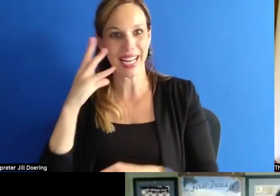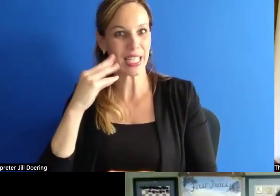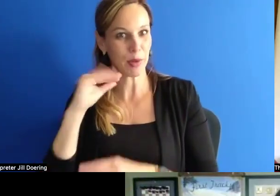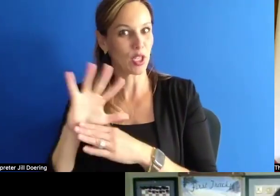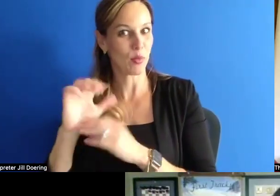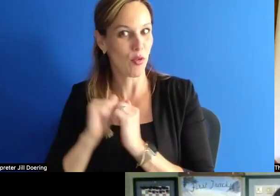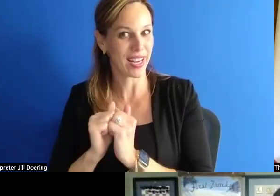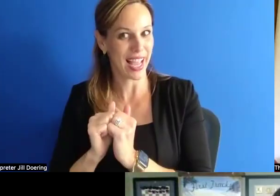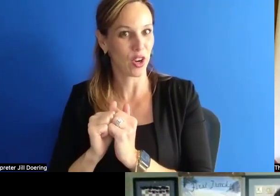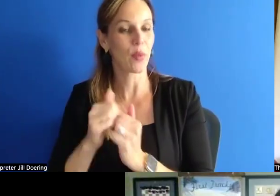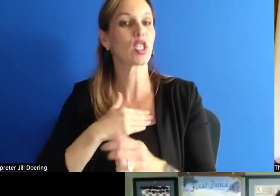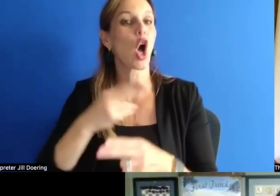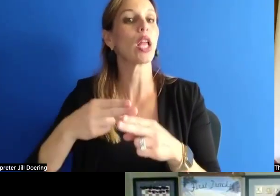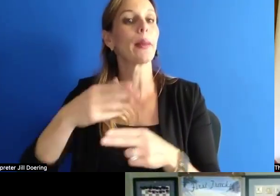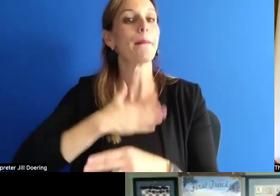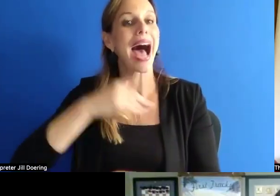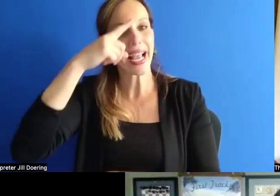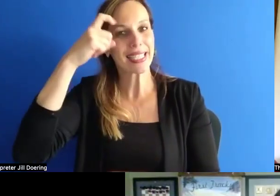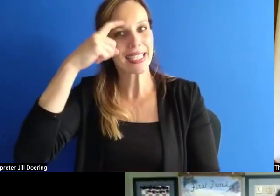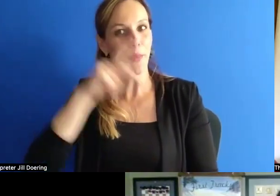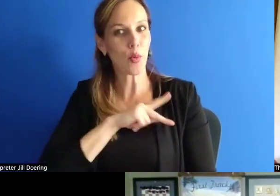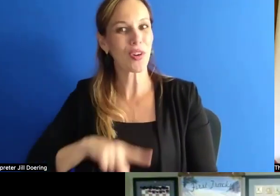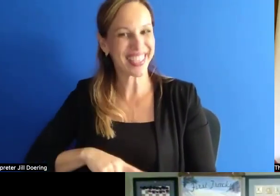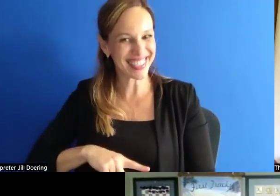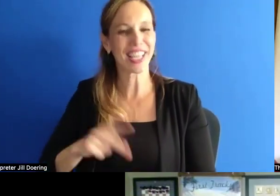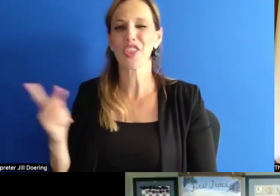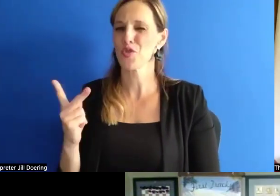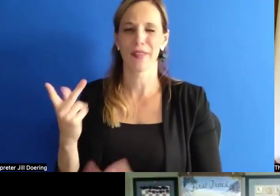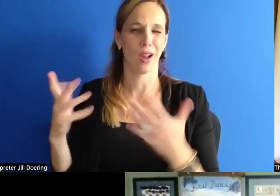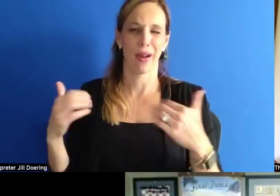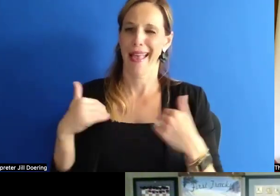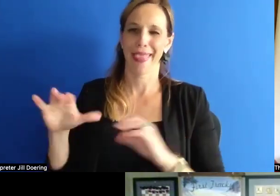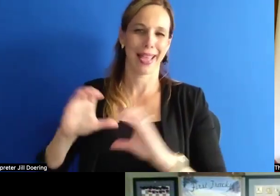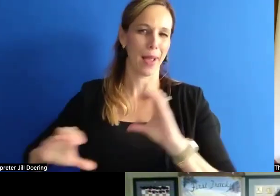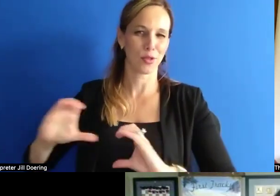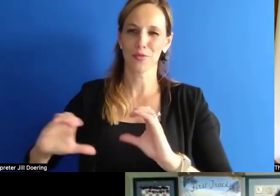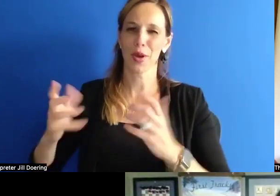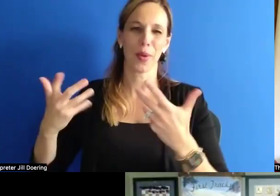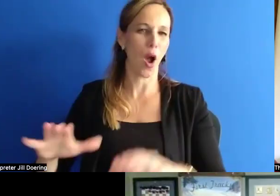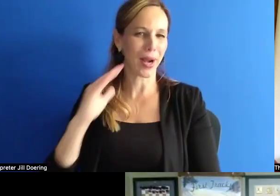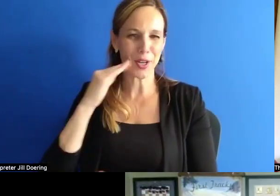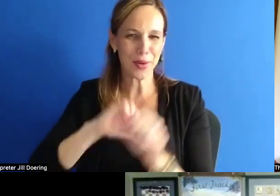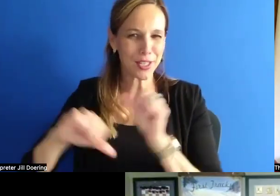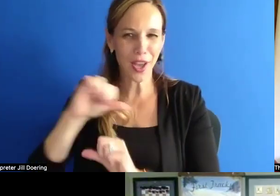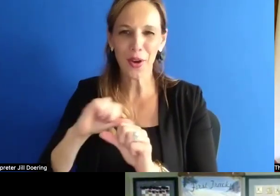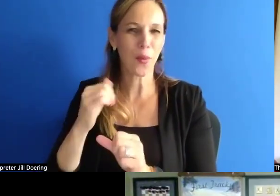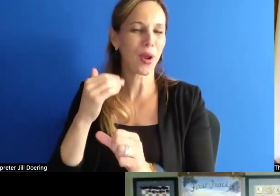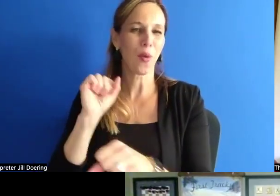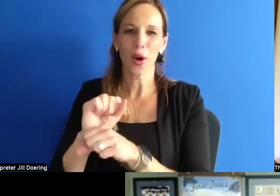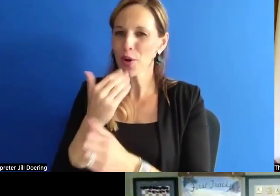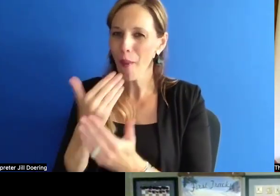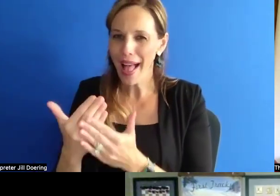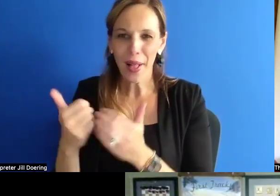My Summer Prince. So we already had the Yeah. chemistry. We already knew each other. We already worked really well together. But